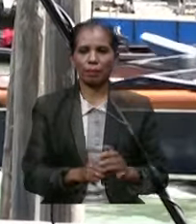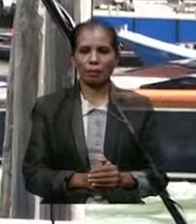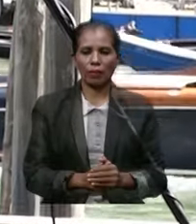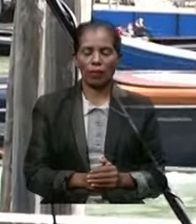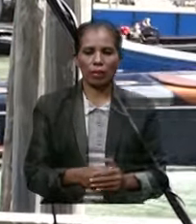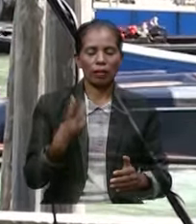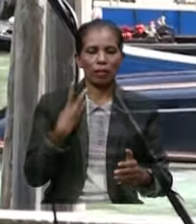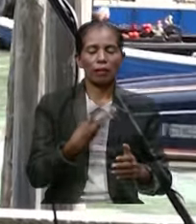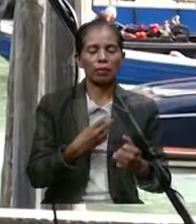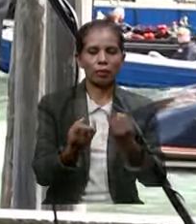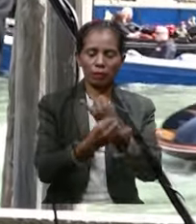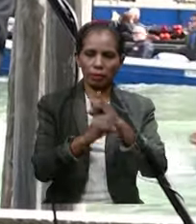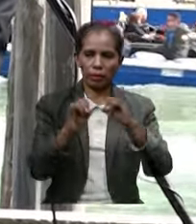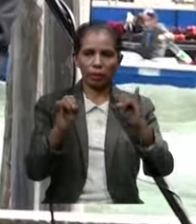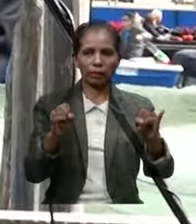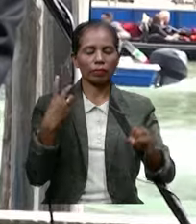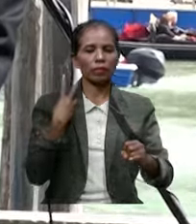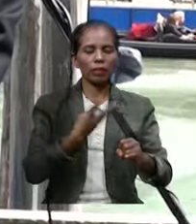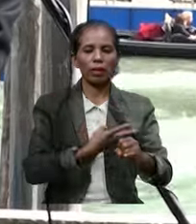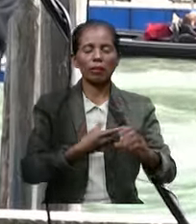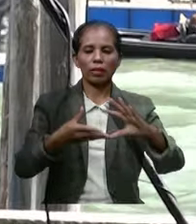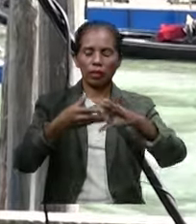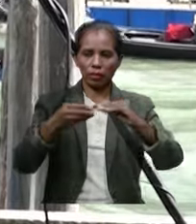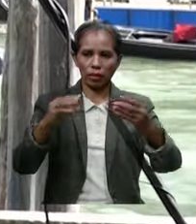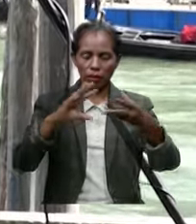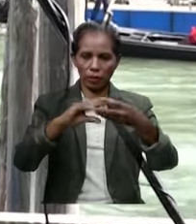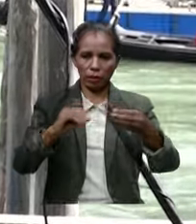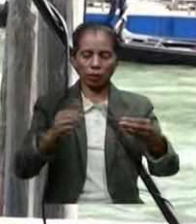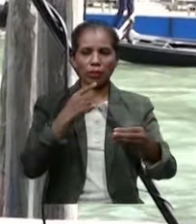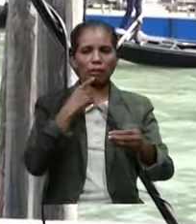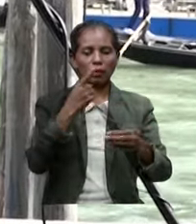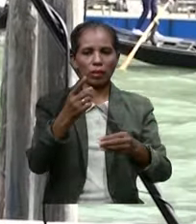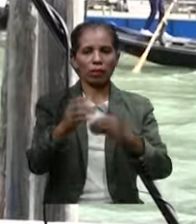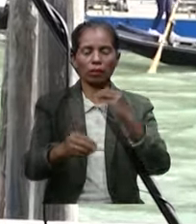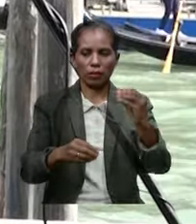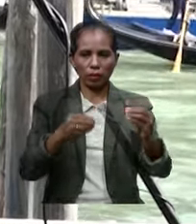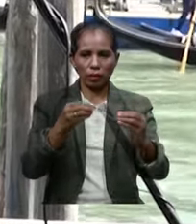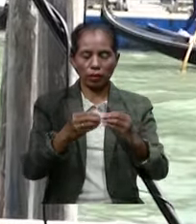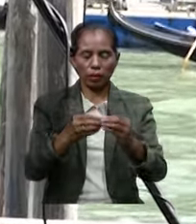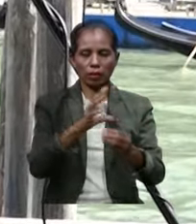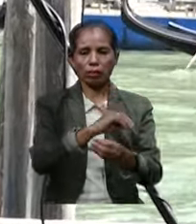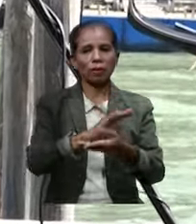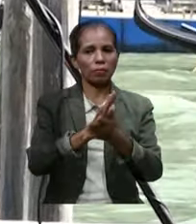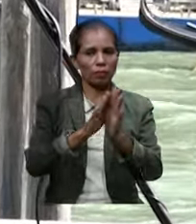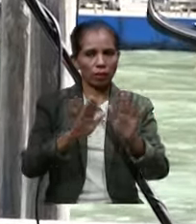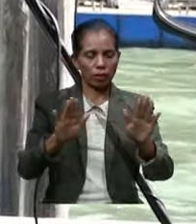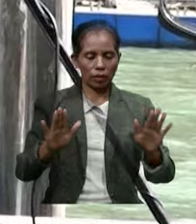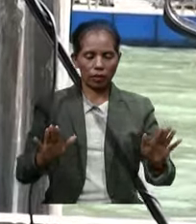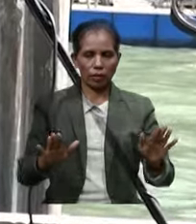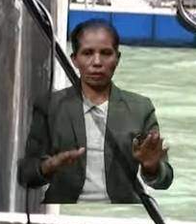our cultures, our storytelling have been an integral part of our peace